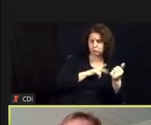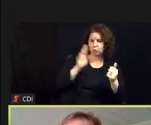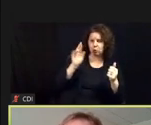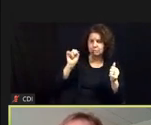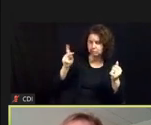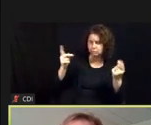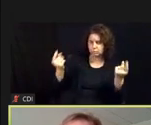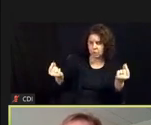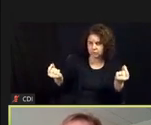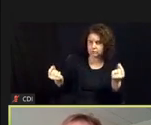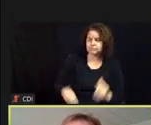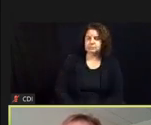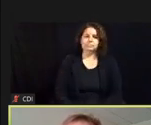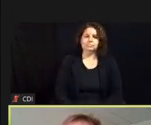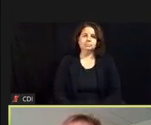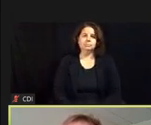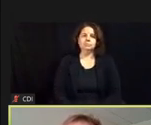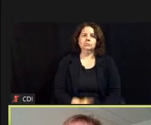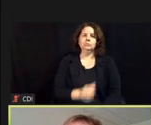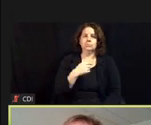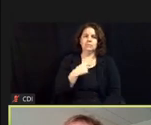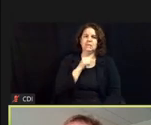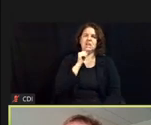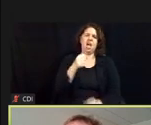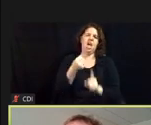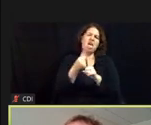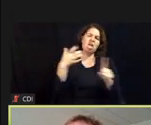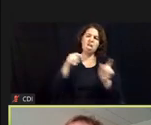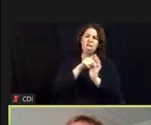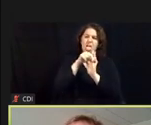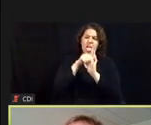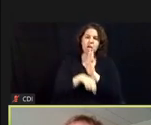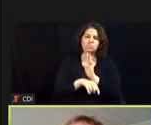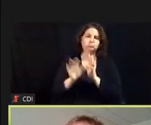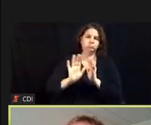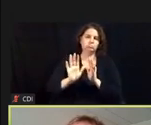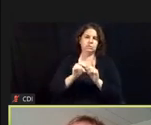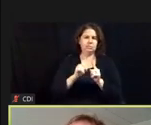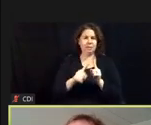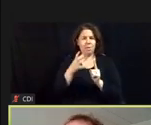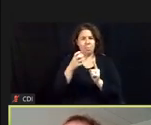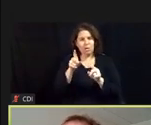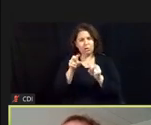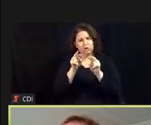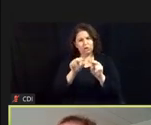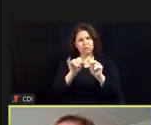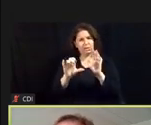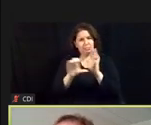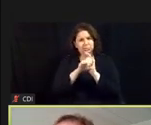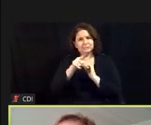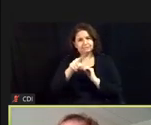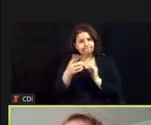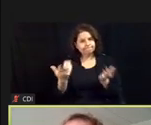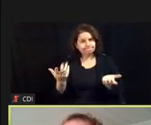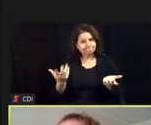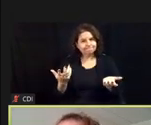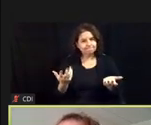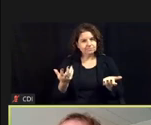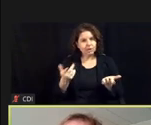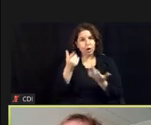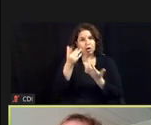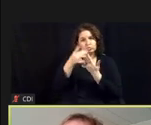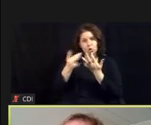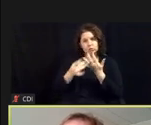time, but wanted to signal this as a set of decision aids for us as we try and